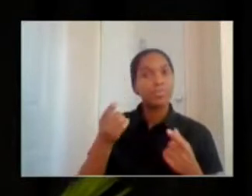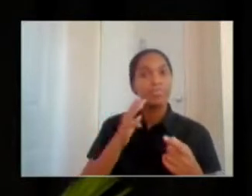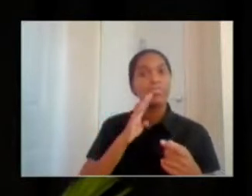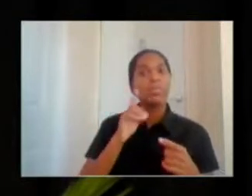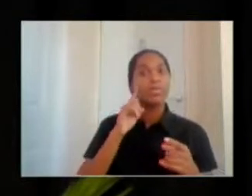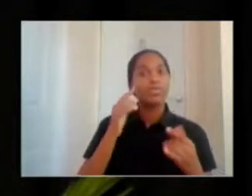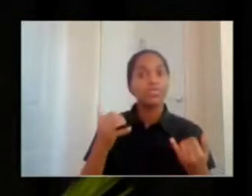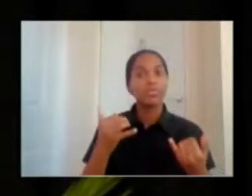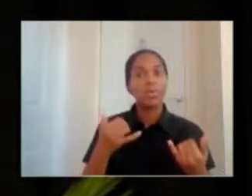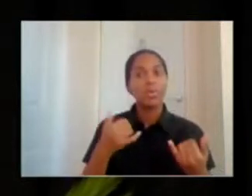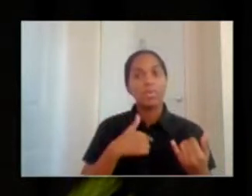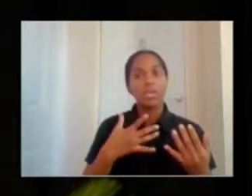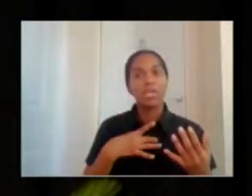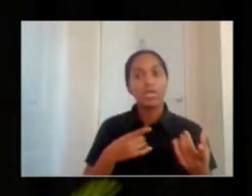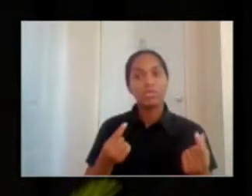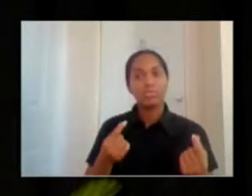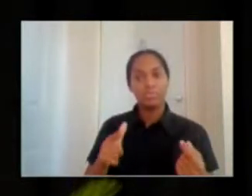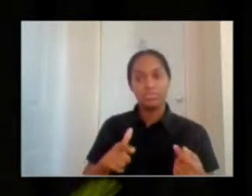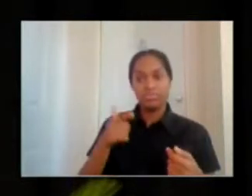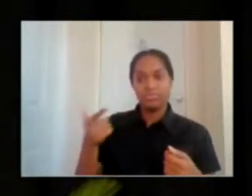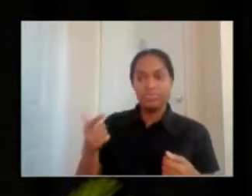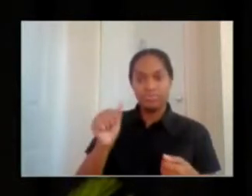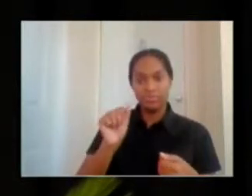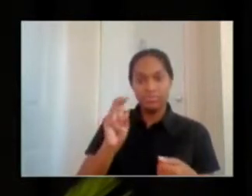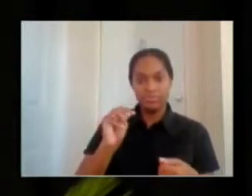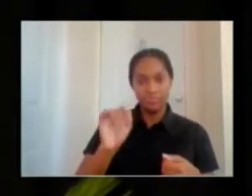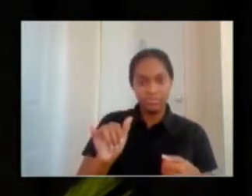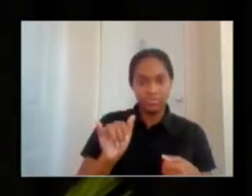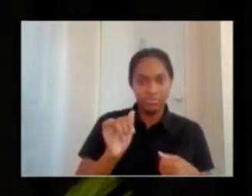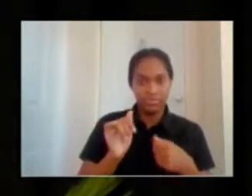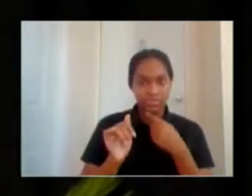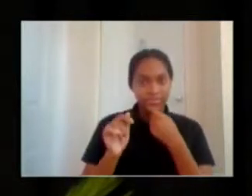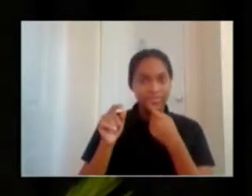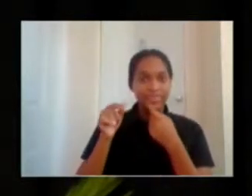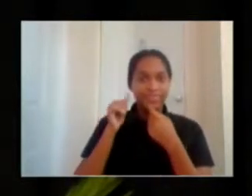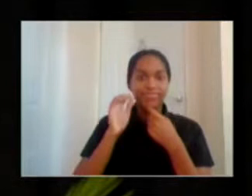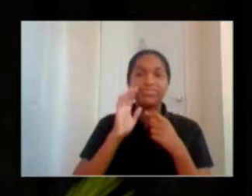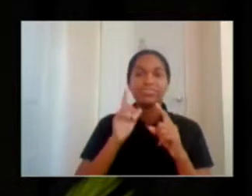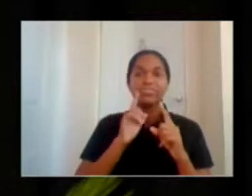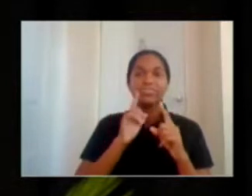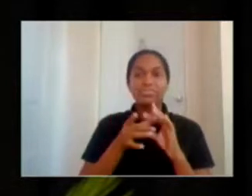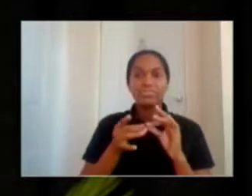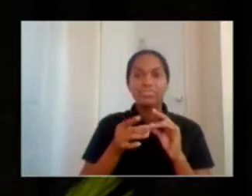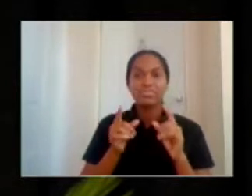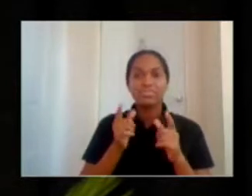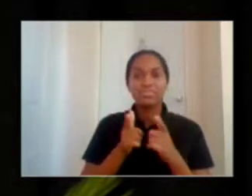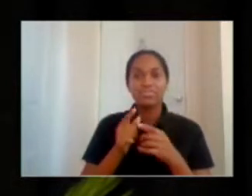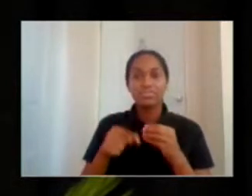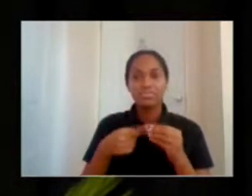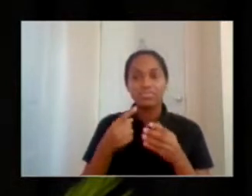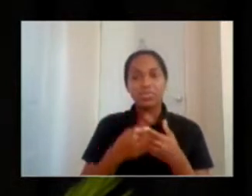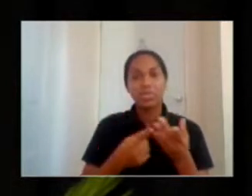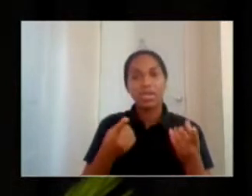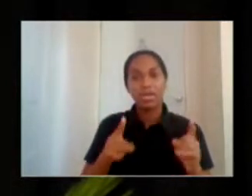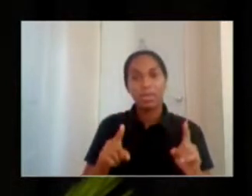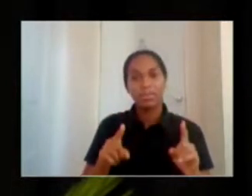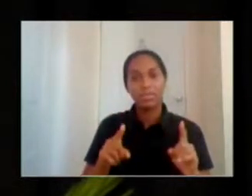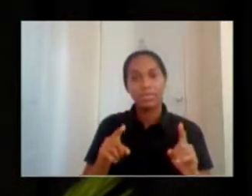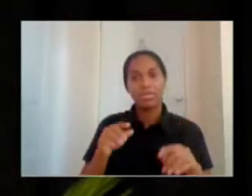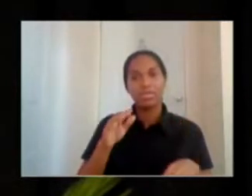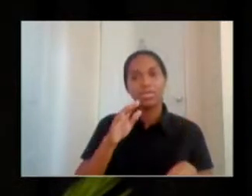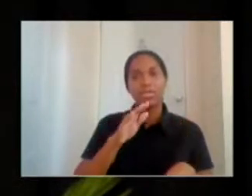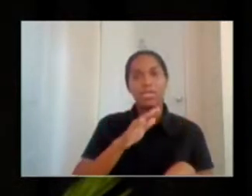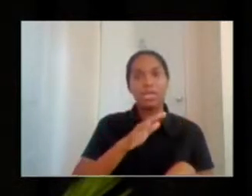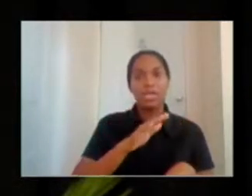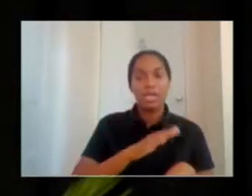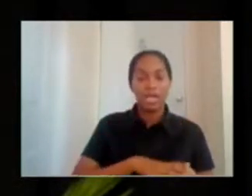I'd like to do is turn it over to Amy, and she's going to talk a little bit about what goes on under the hood of